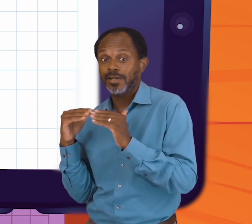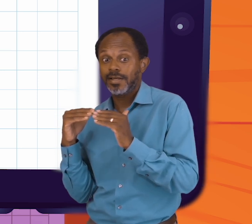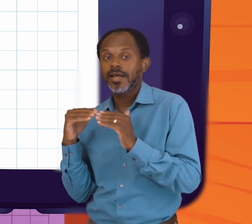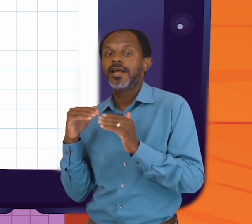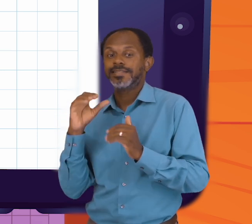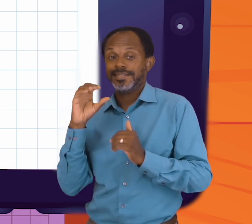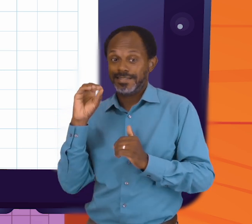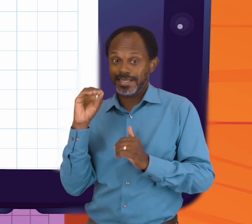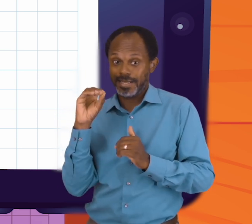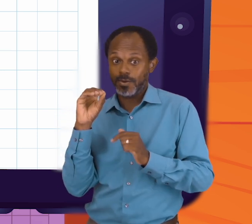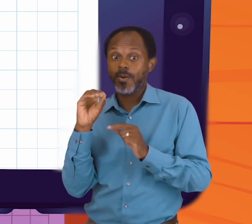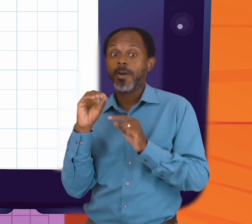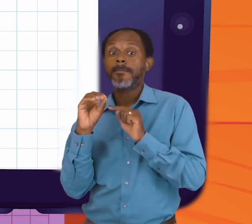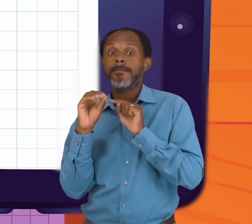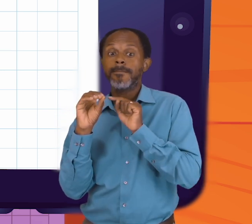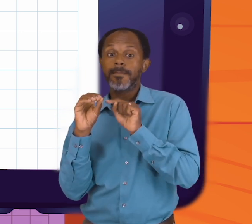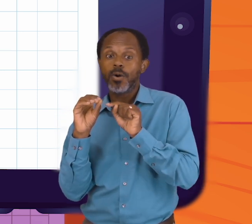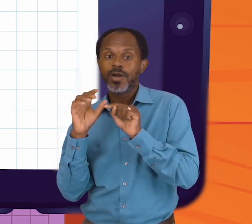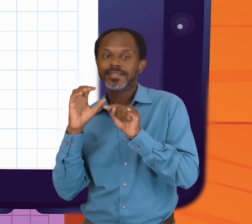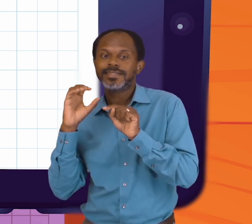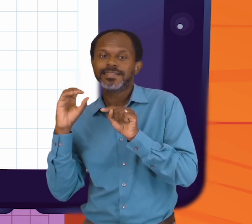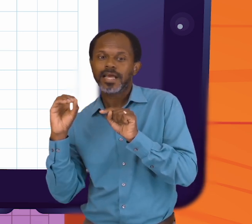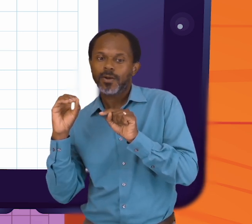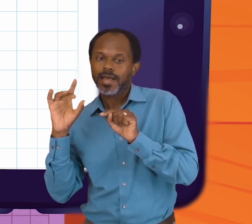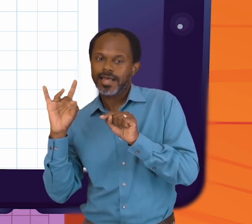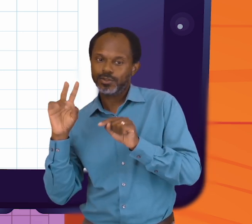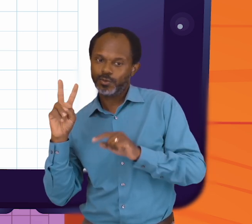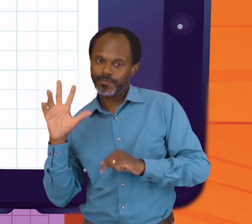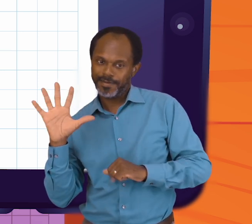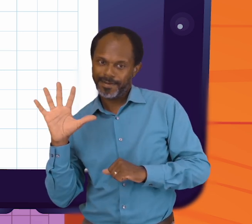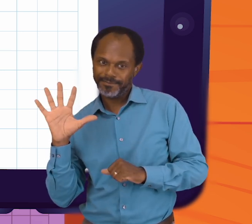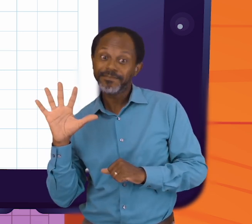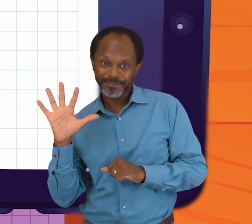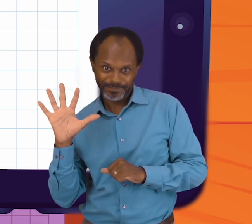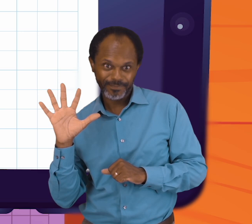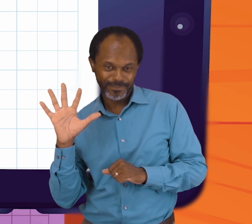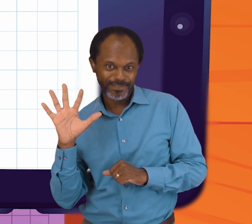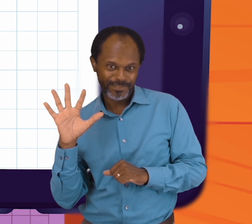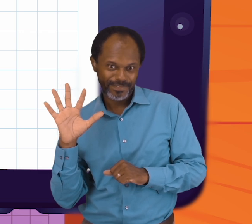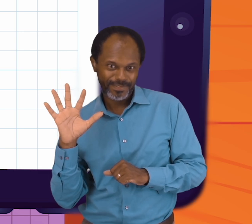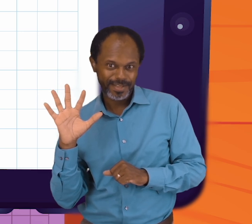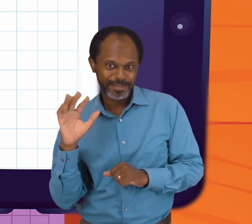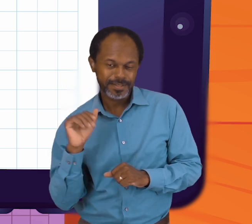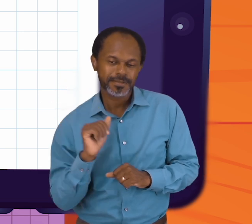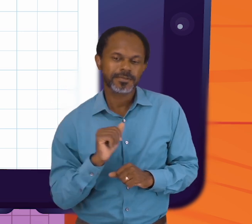.25% equals .0825.